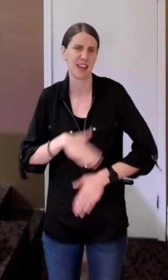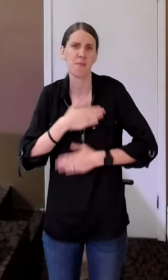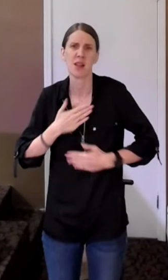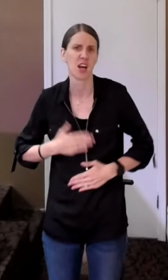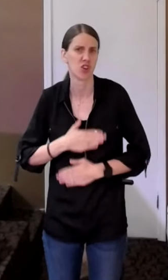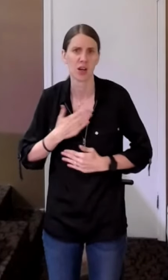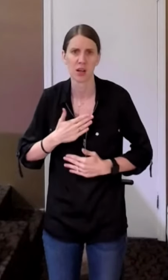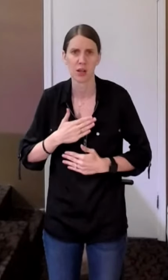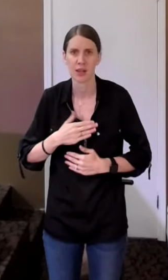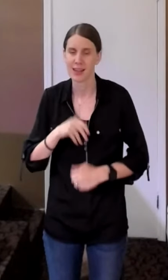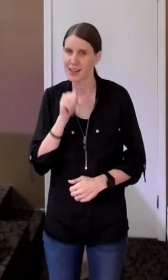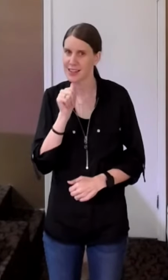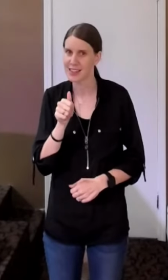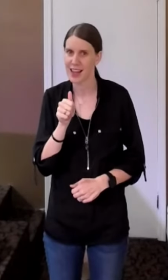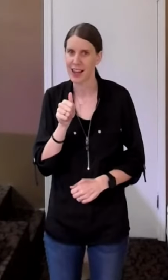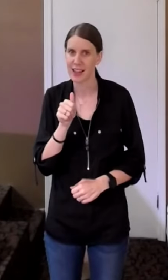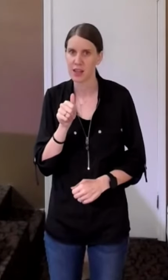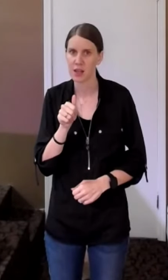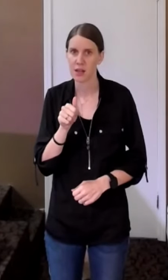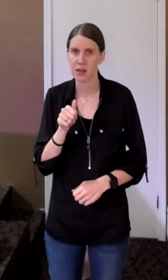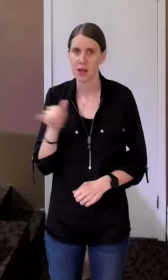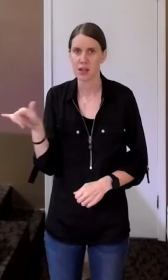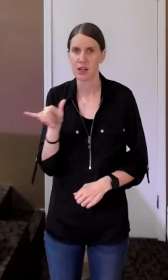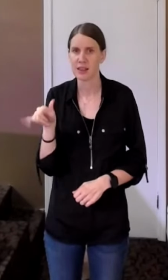than on a godly